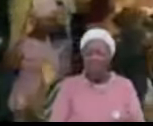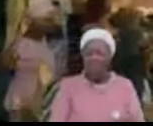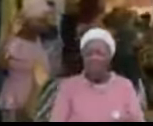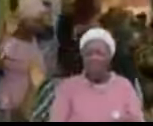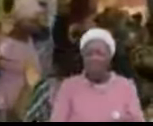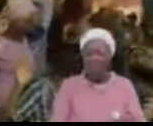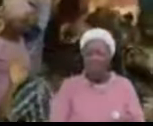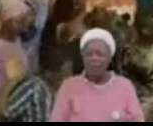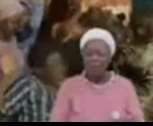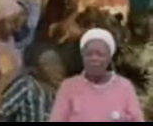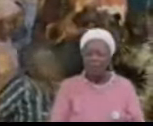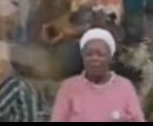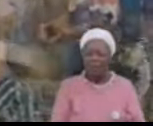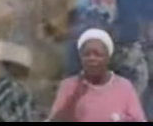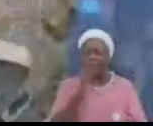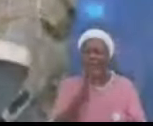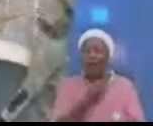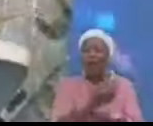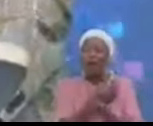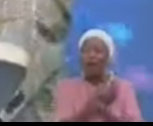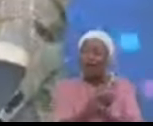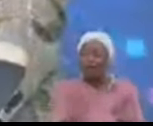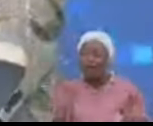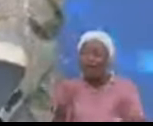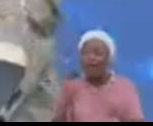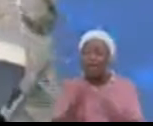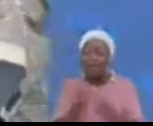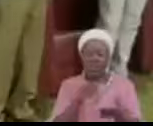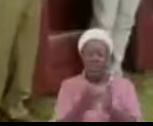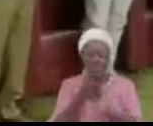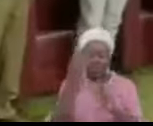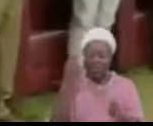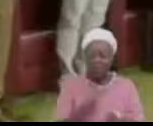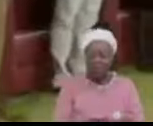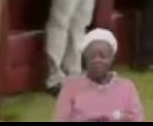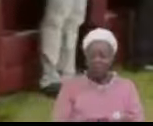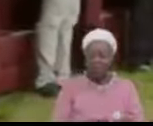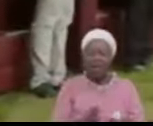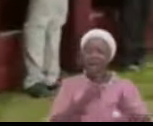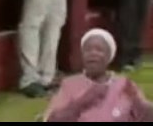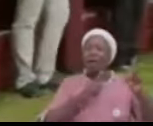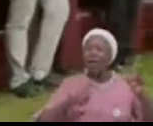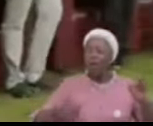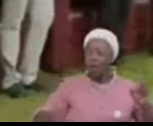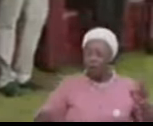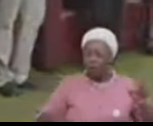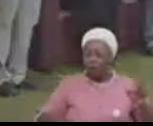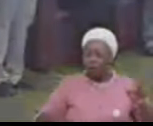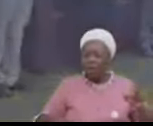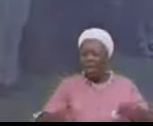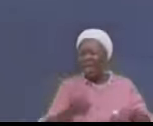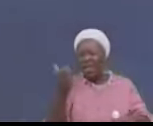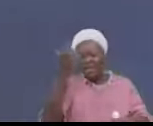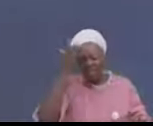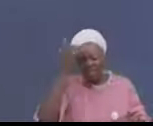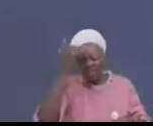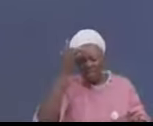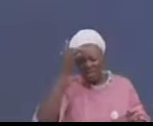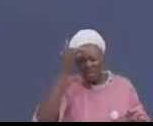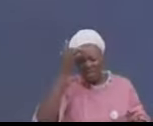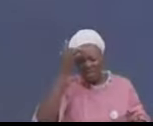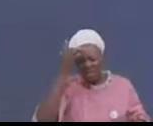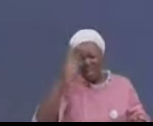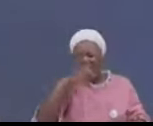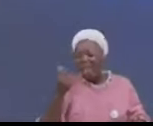You are free in Jesus' name. Lord, any sickness, any